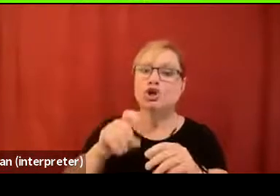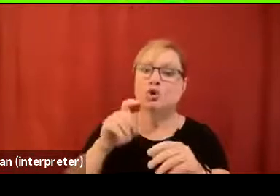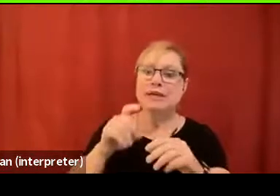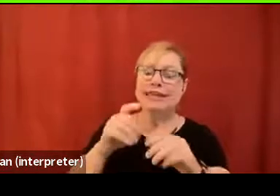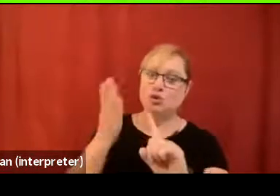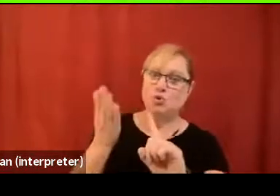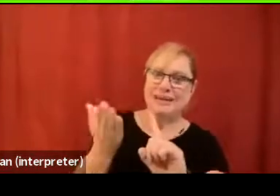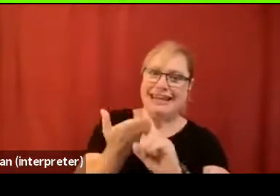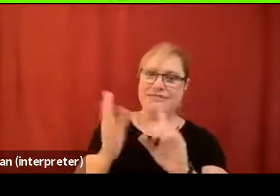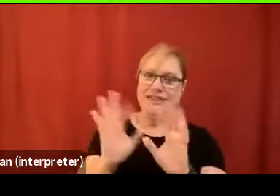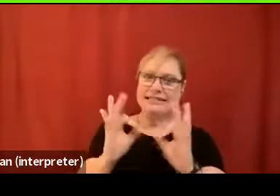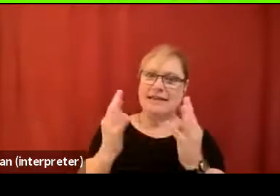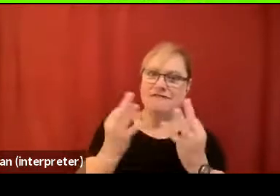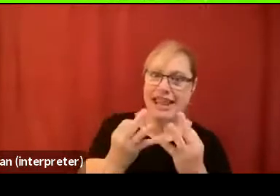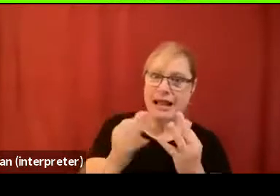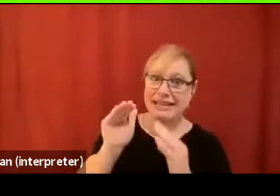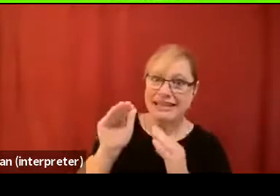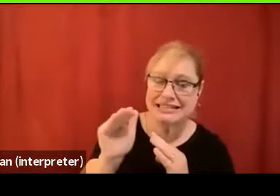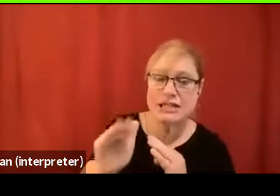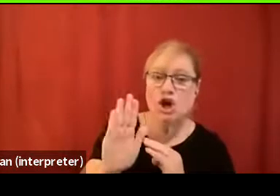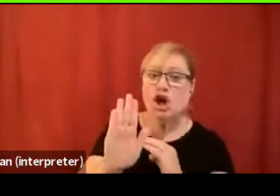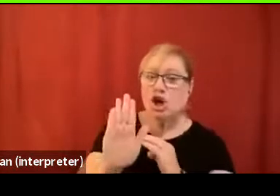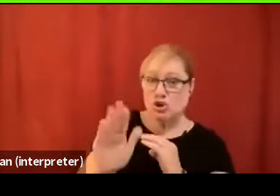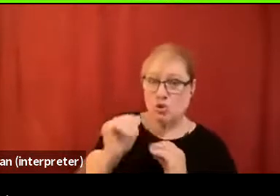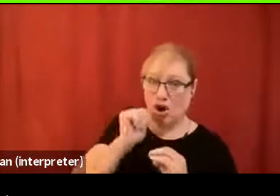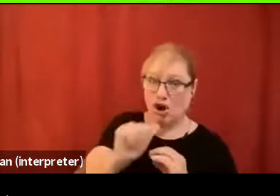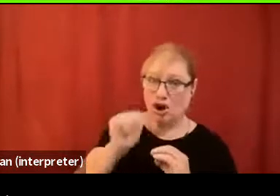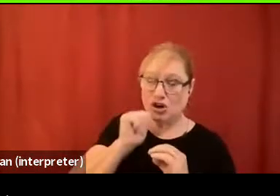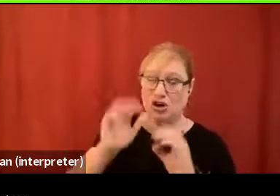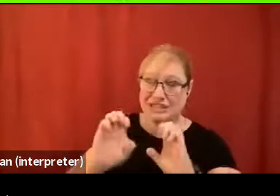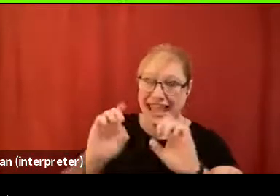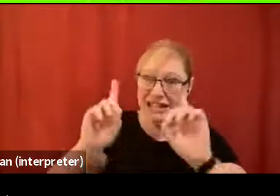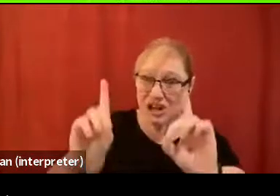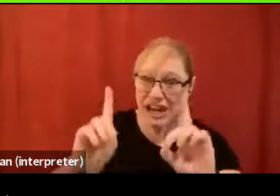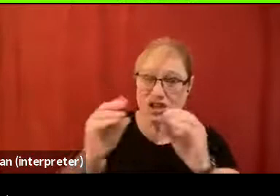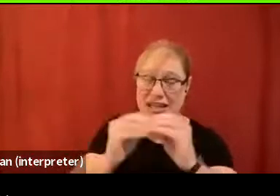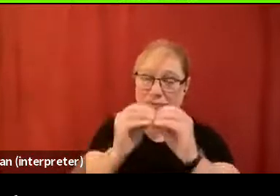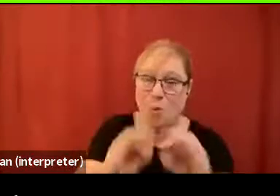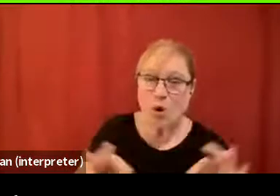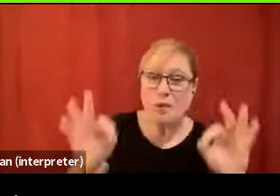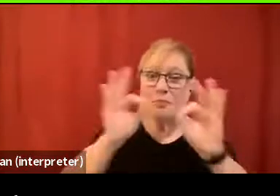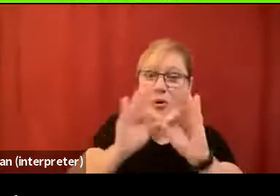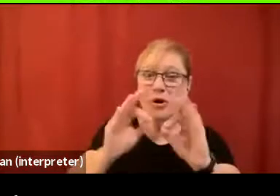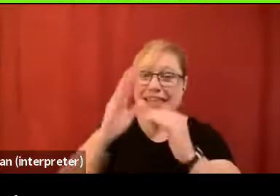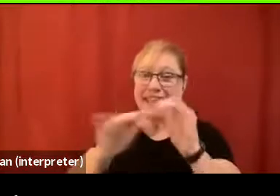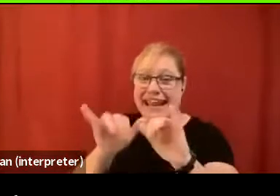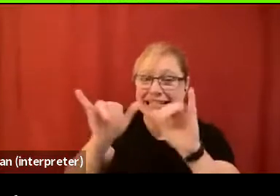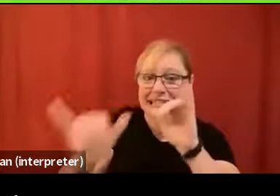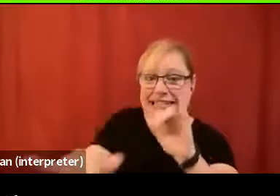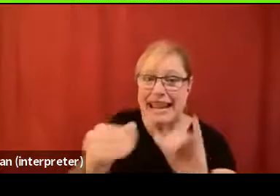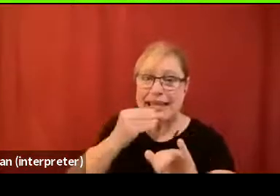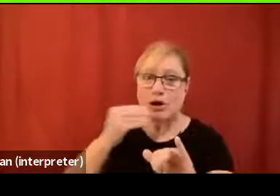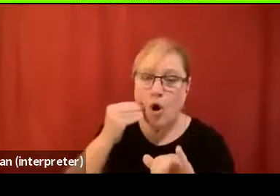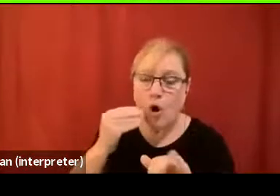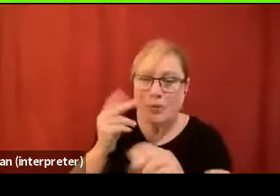education is greater than her being at home taking care of siblings or doing chores or getting married or working.